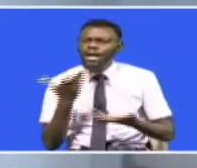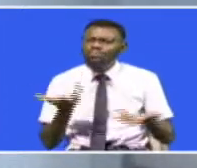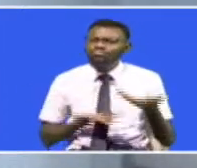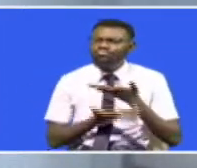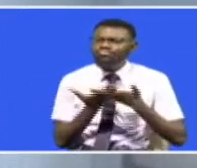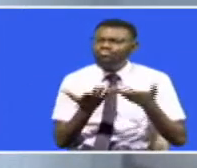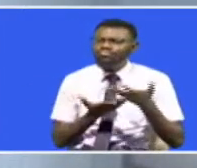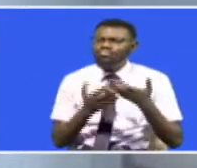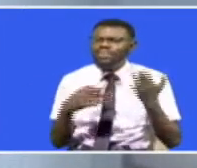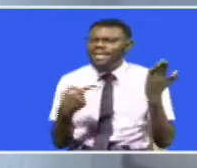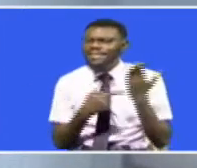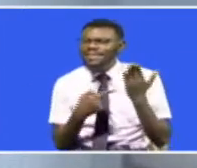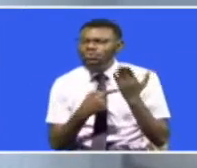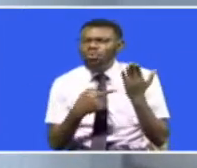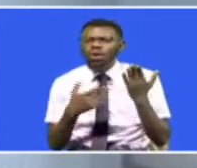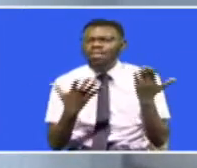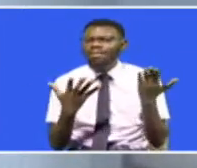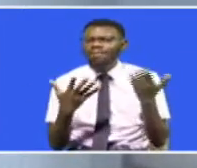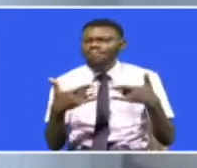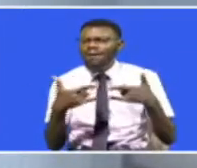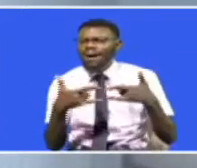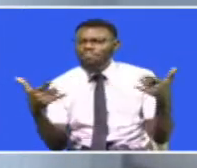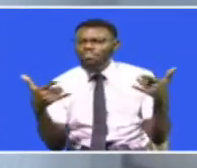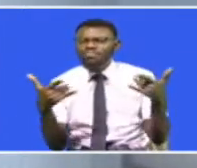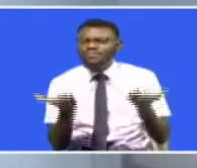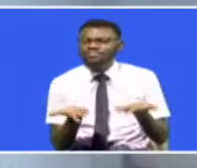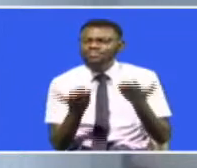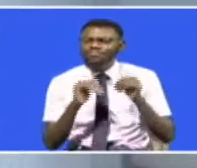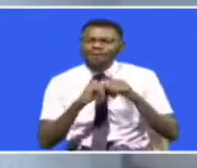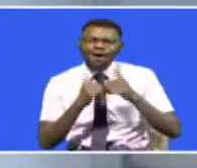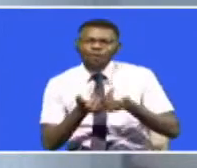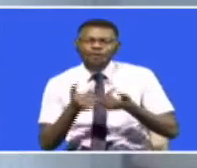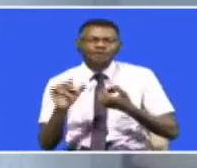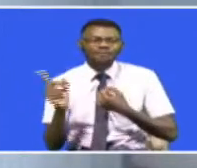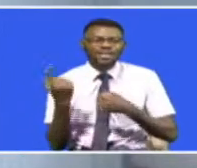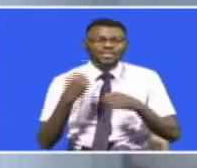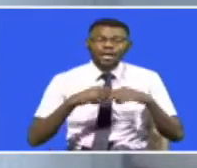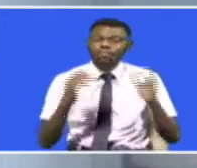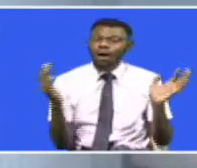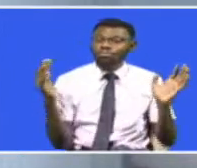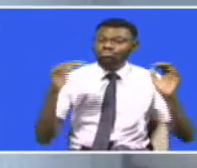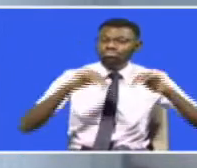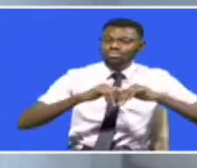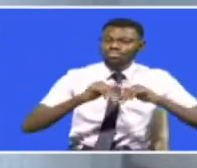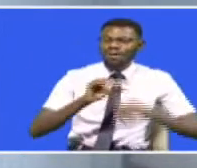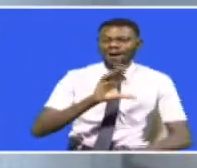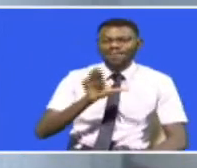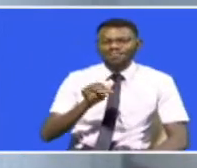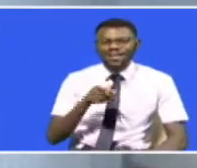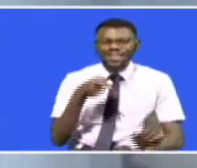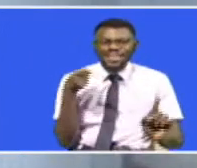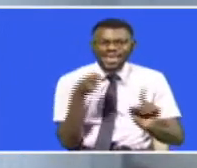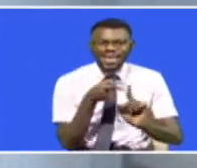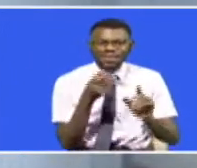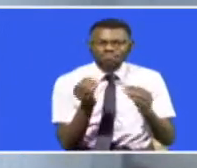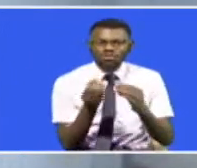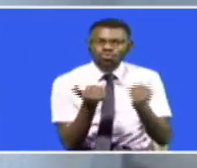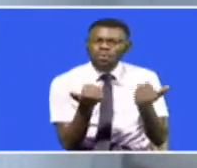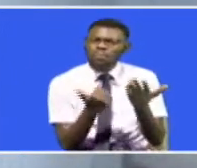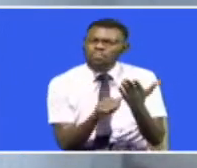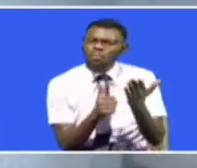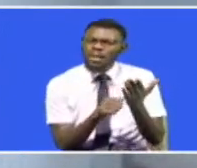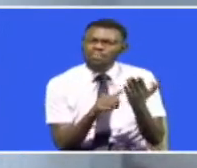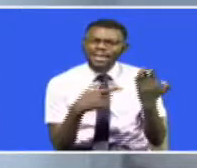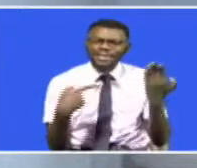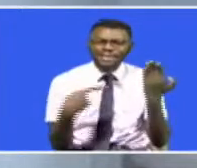the continent. The conference, which is being held for the first time in Africa, seeks to find solutions to the existing digital infrastructure gap